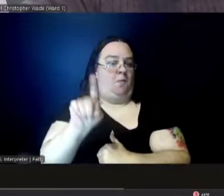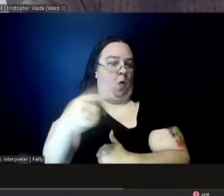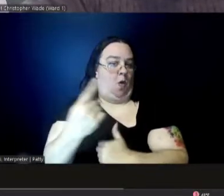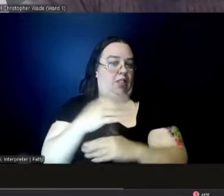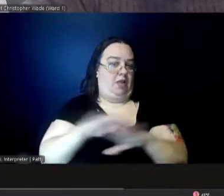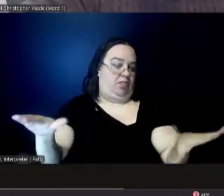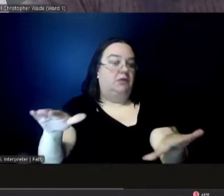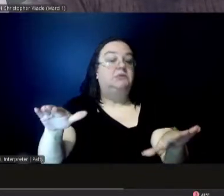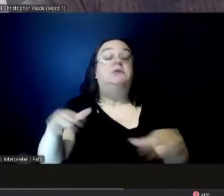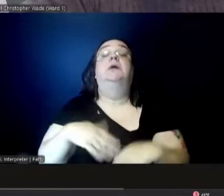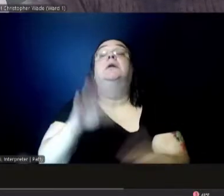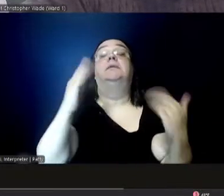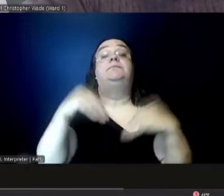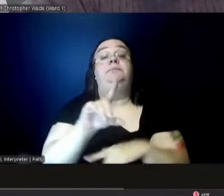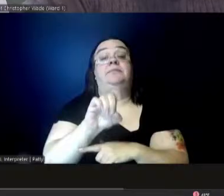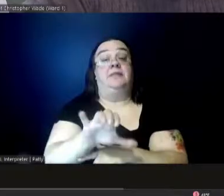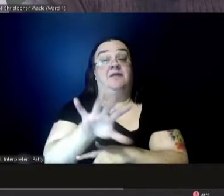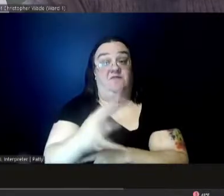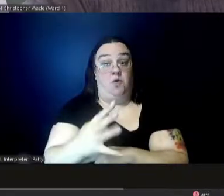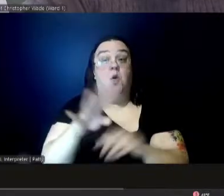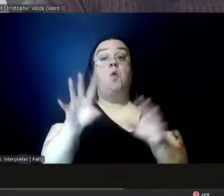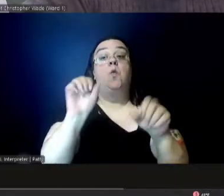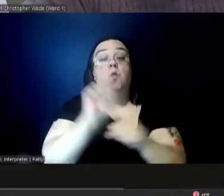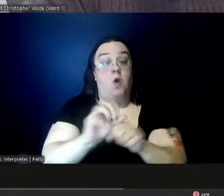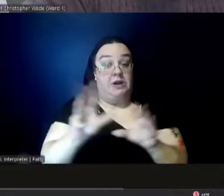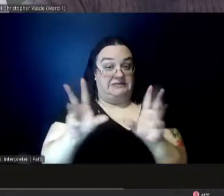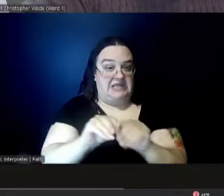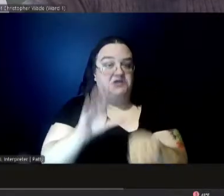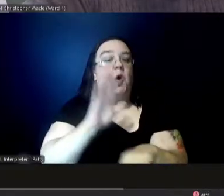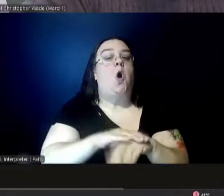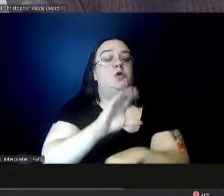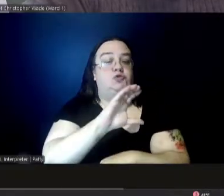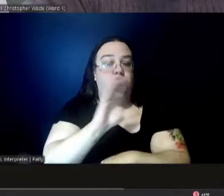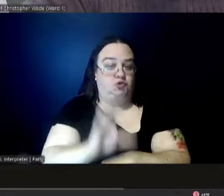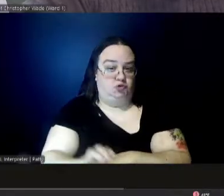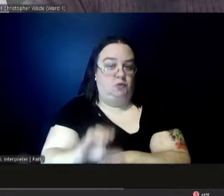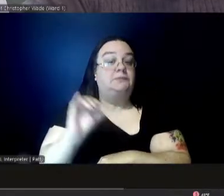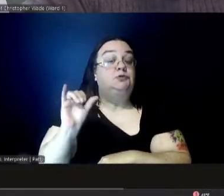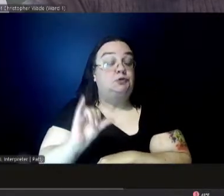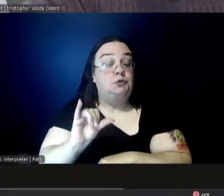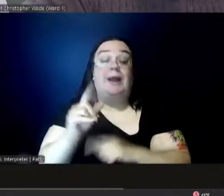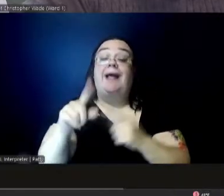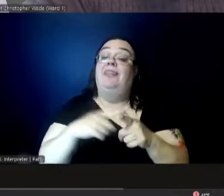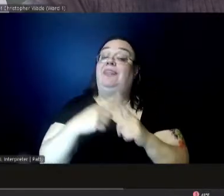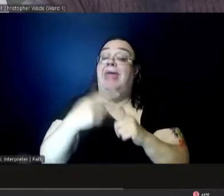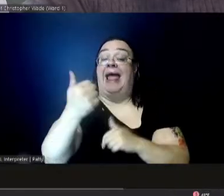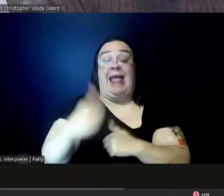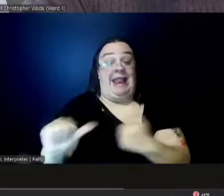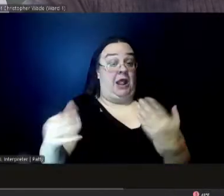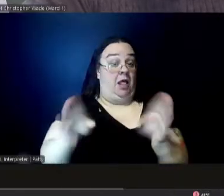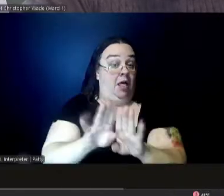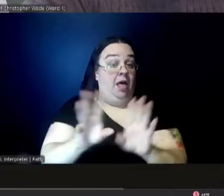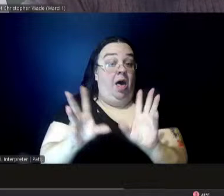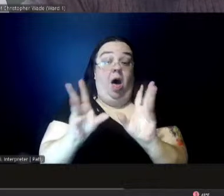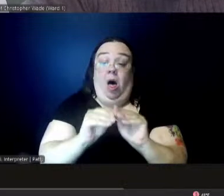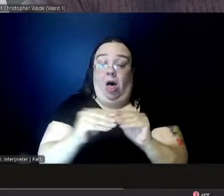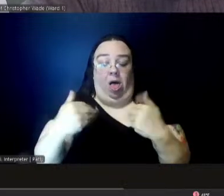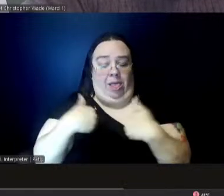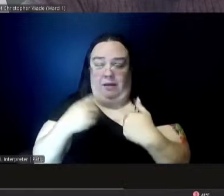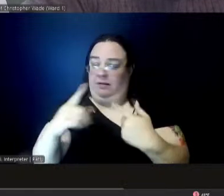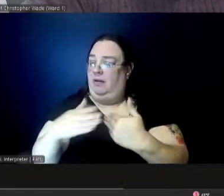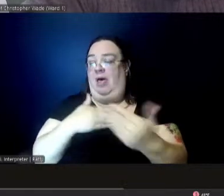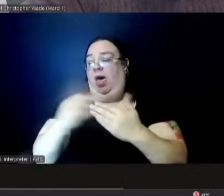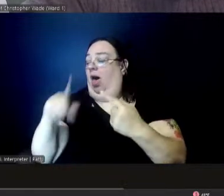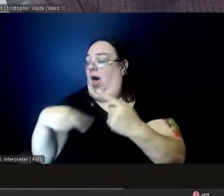December 4th, work session will also be on Zoom, and then any closed meeting that we have whenever will also